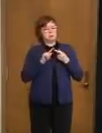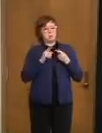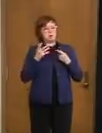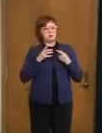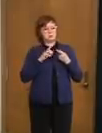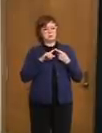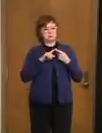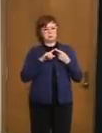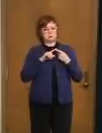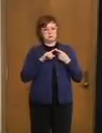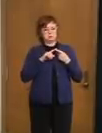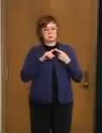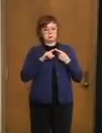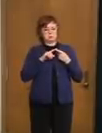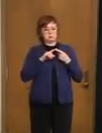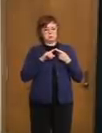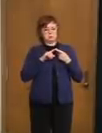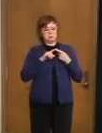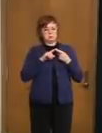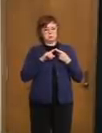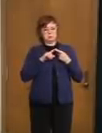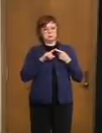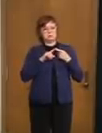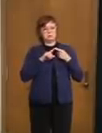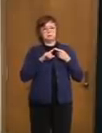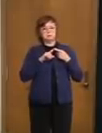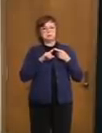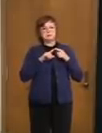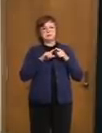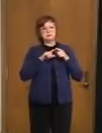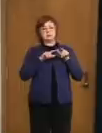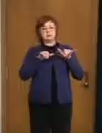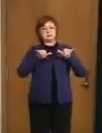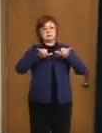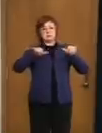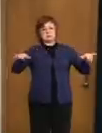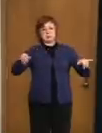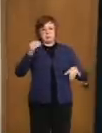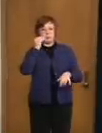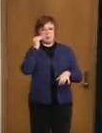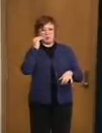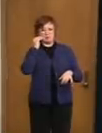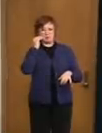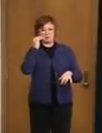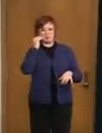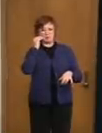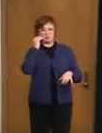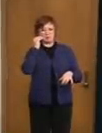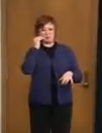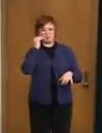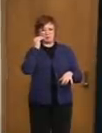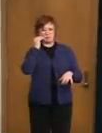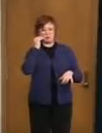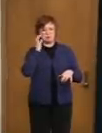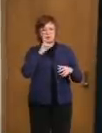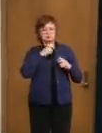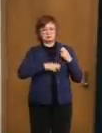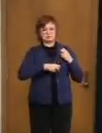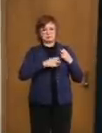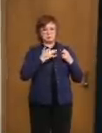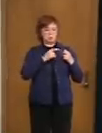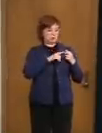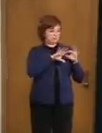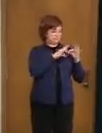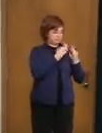in our single households. That is a tough one for families. It's a tough one for extended families, for grandparents.